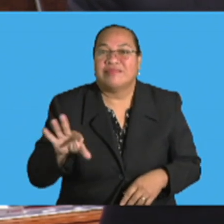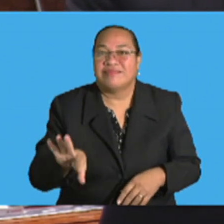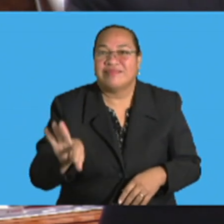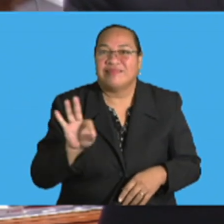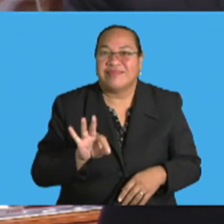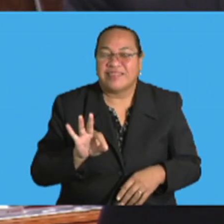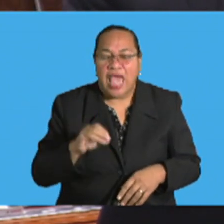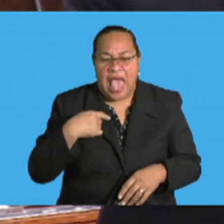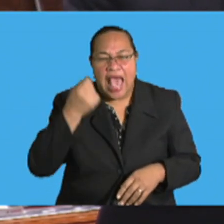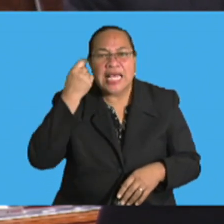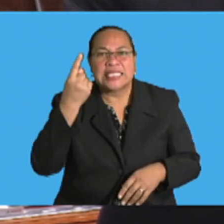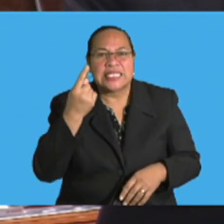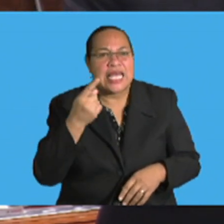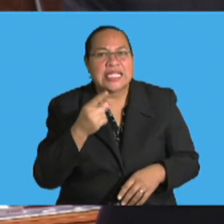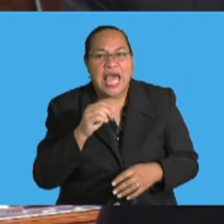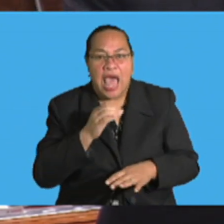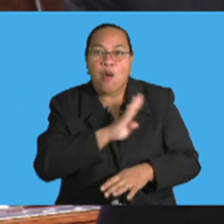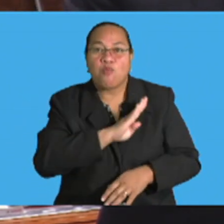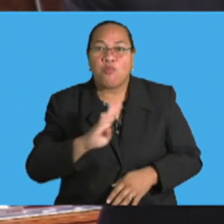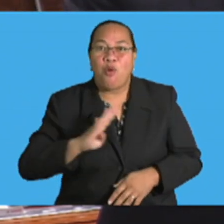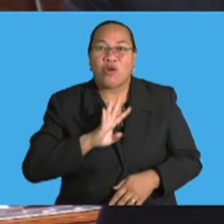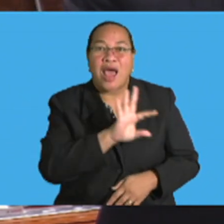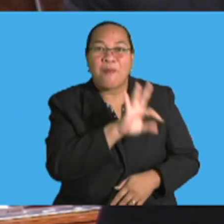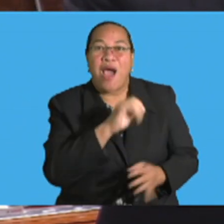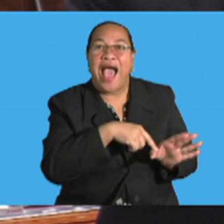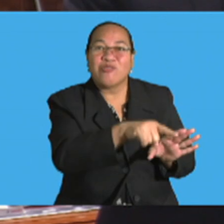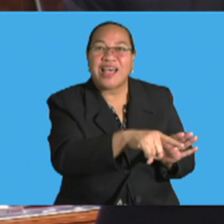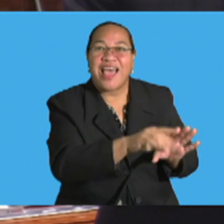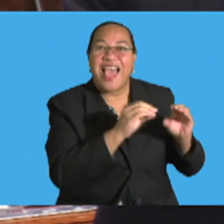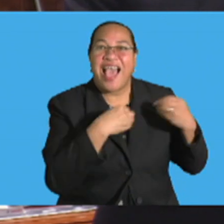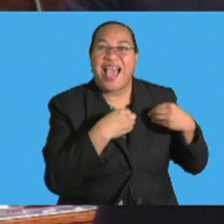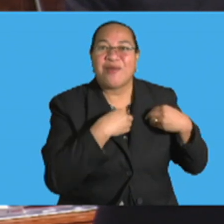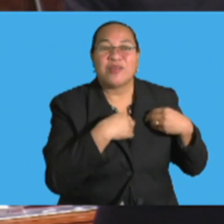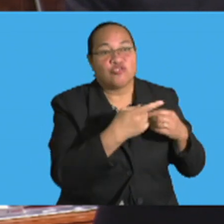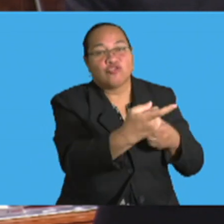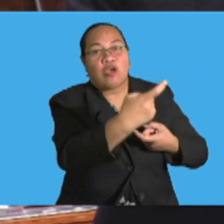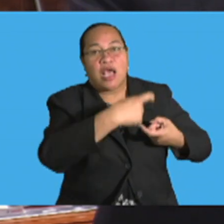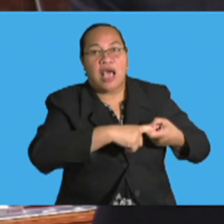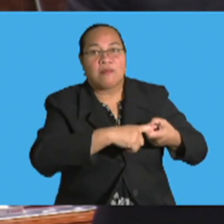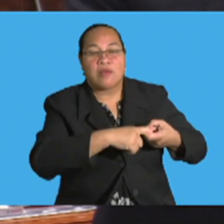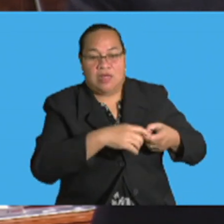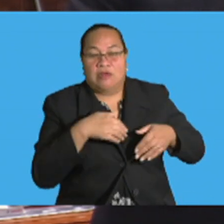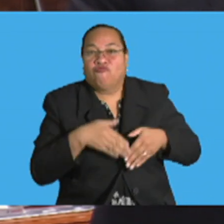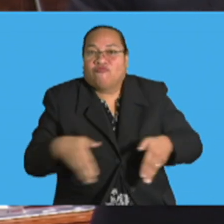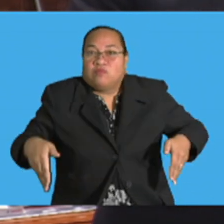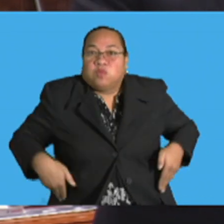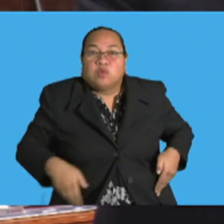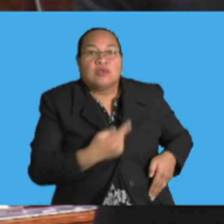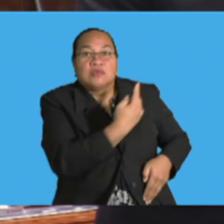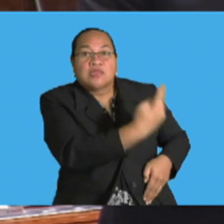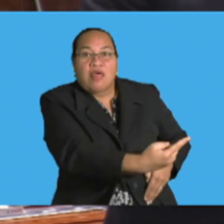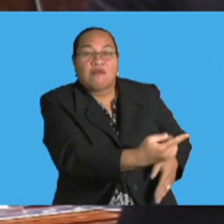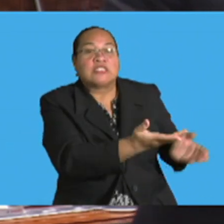an outside company to actually engage with all the applicants, and they'll be going through that process, and we are